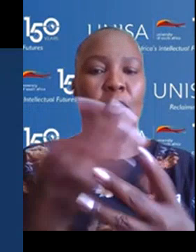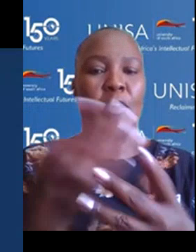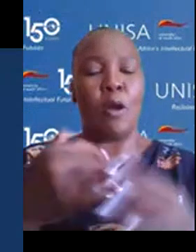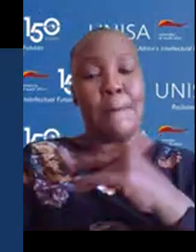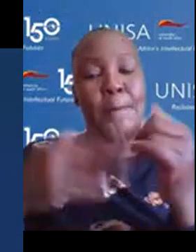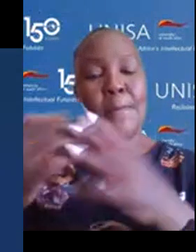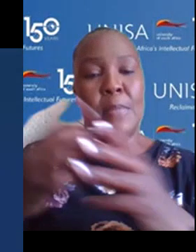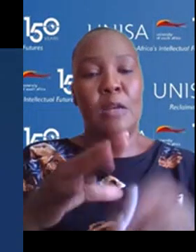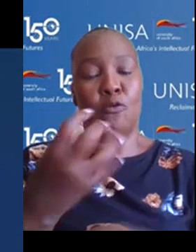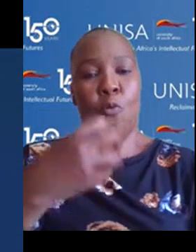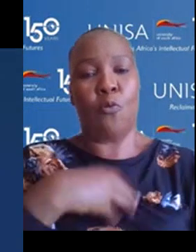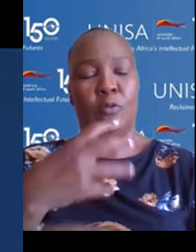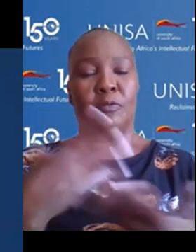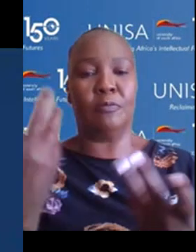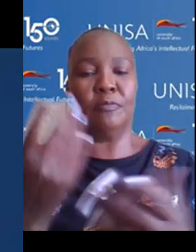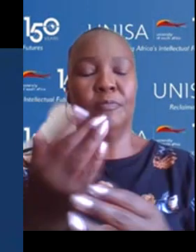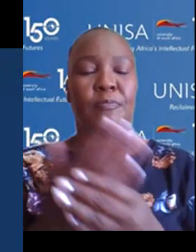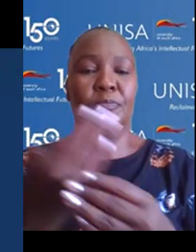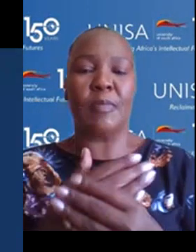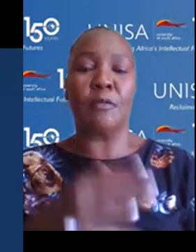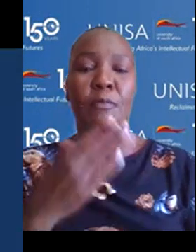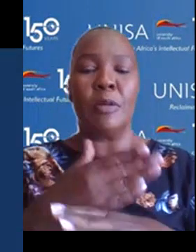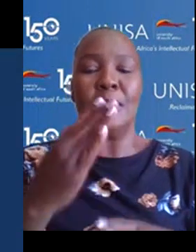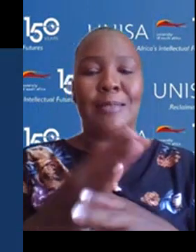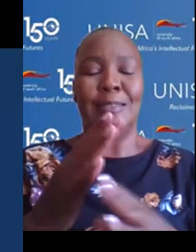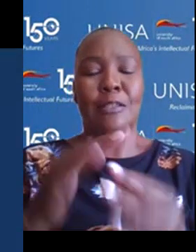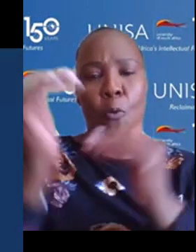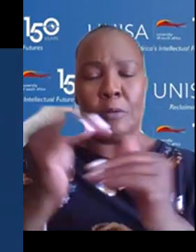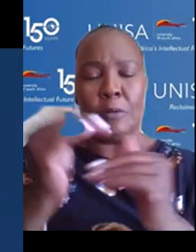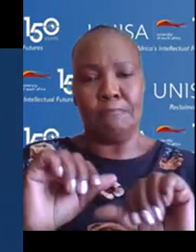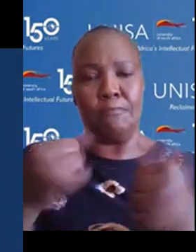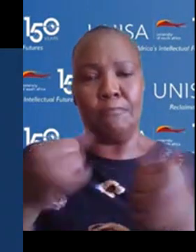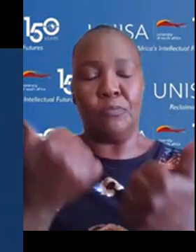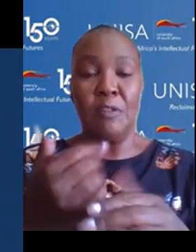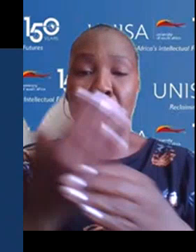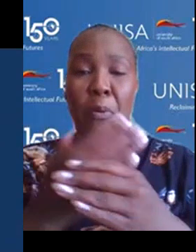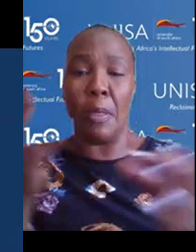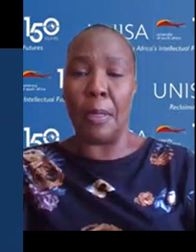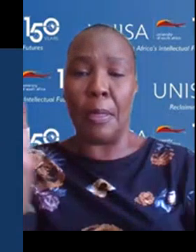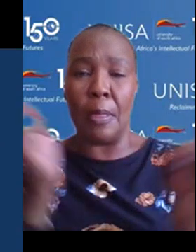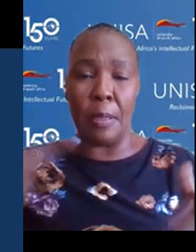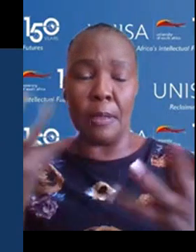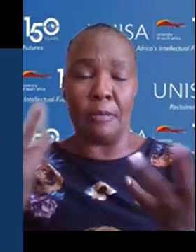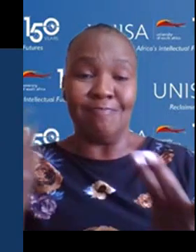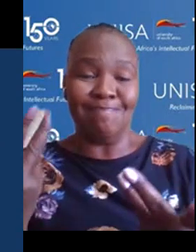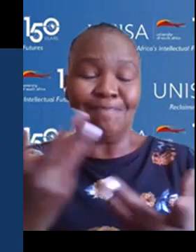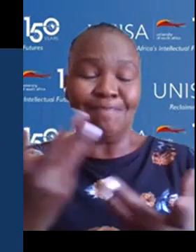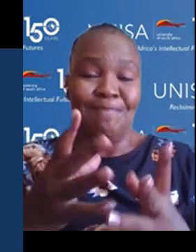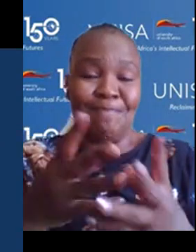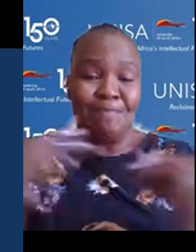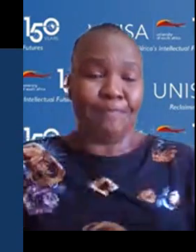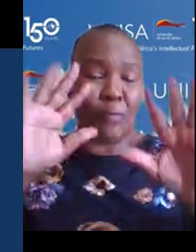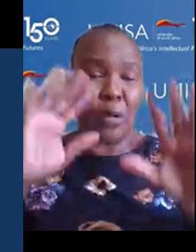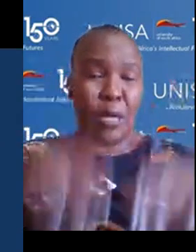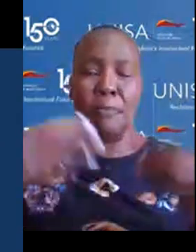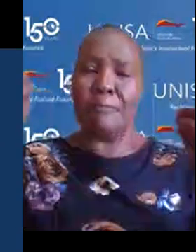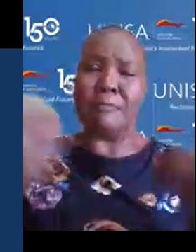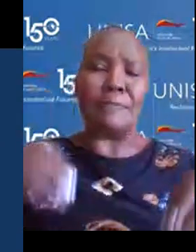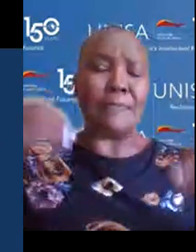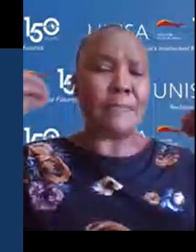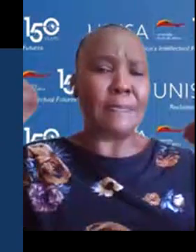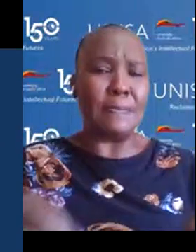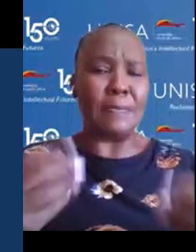up your own set of folders just to make it organized. Because if you don't have folders, then you can end up with a very busy desktop with all